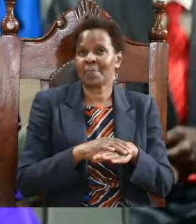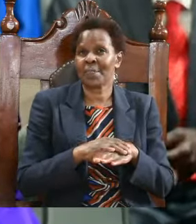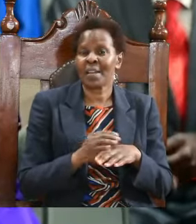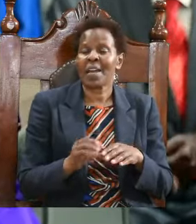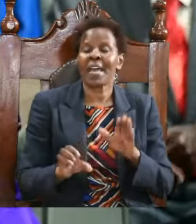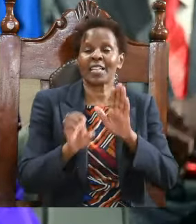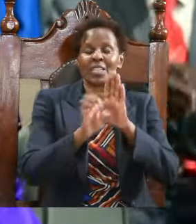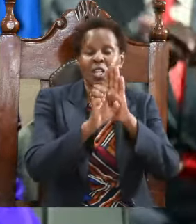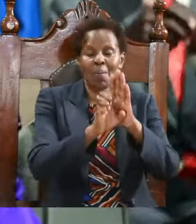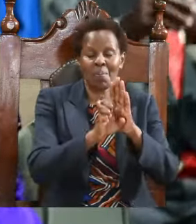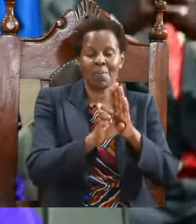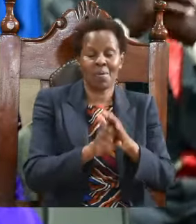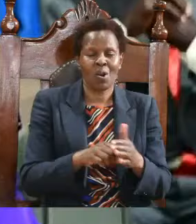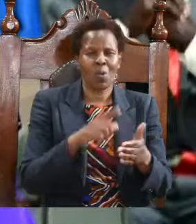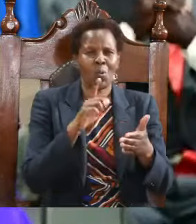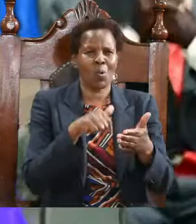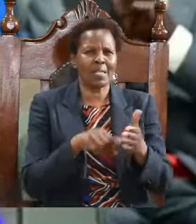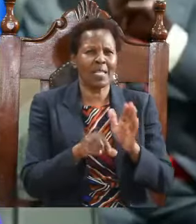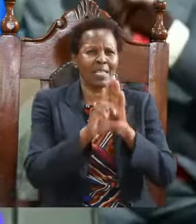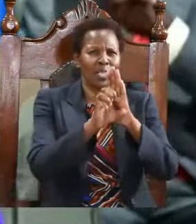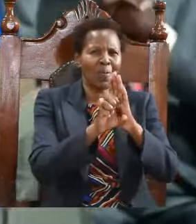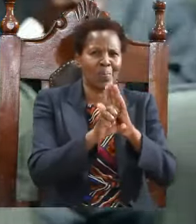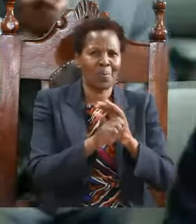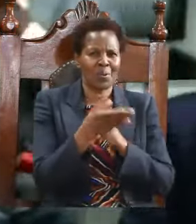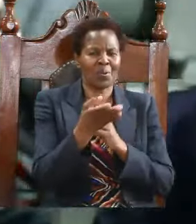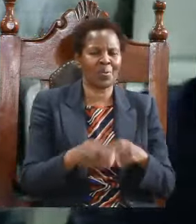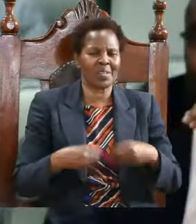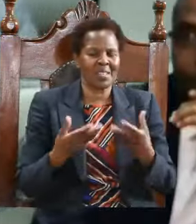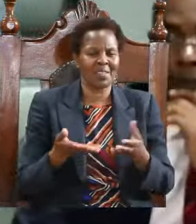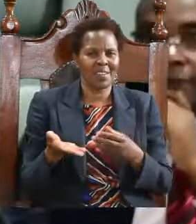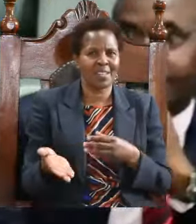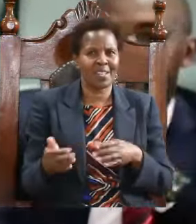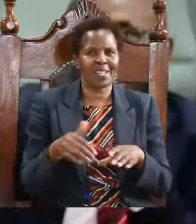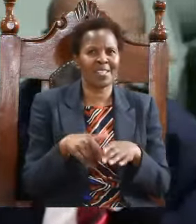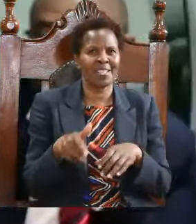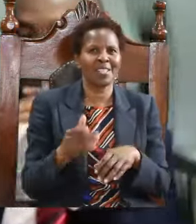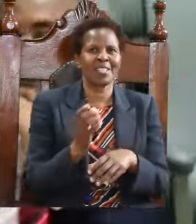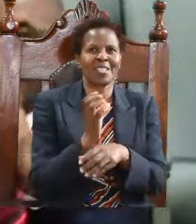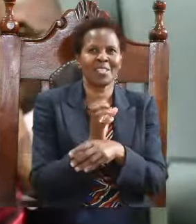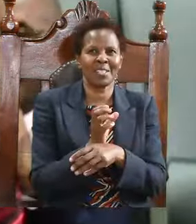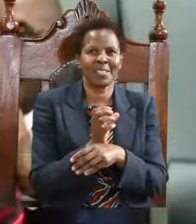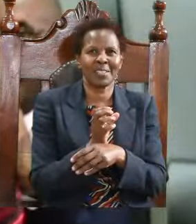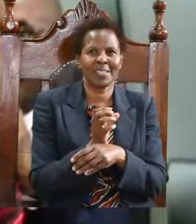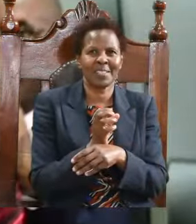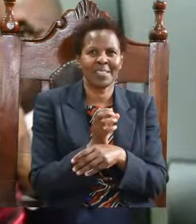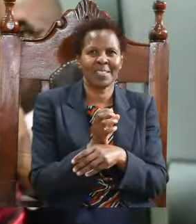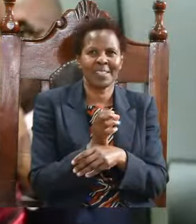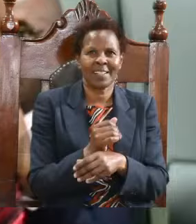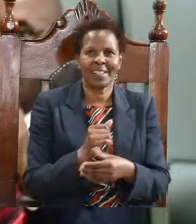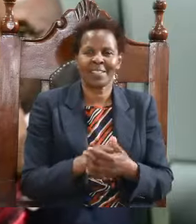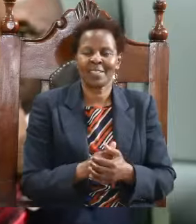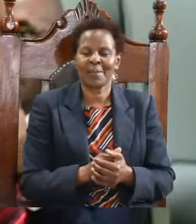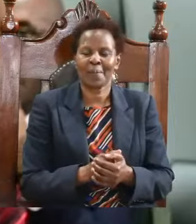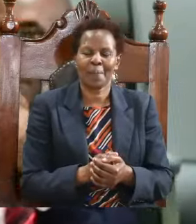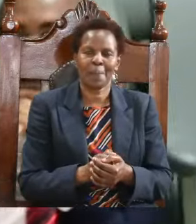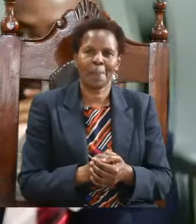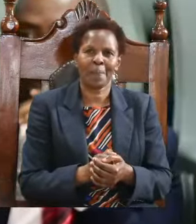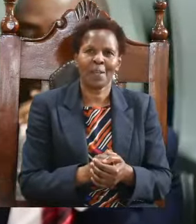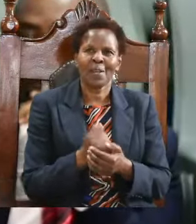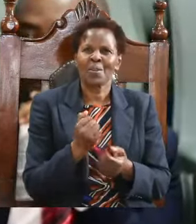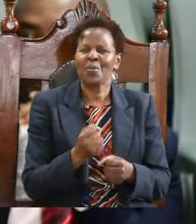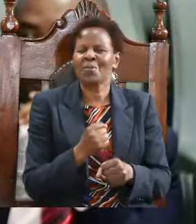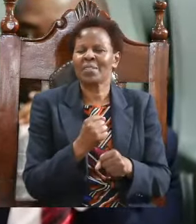legacy are you going to leave in Bahati? What legacy? Ni legacy gani? Ni ate ulipitia?